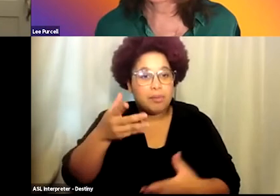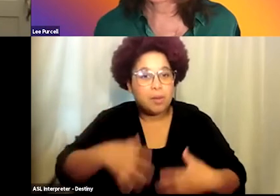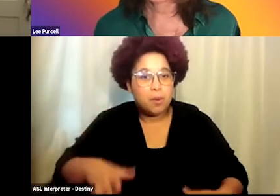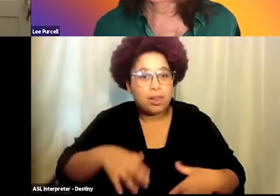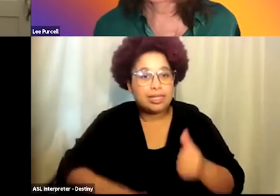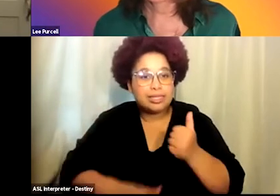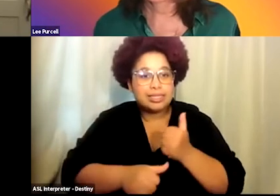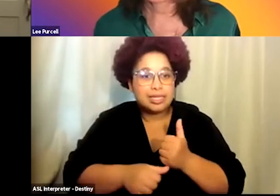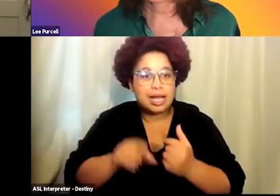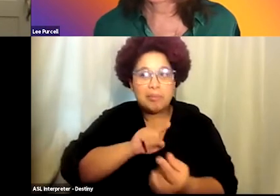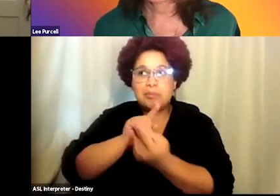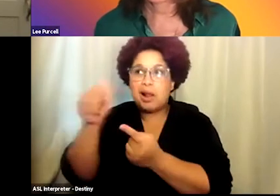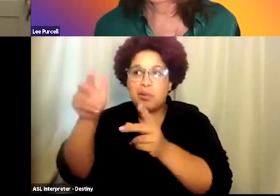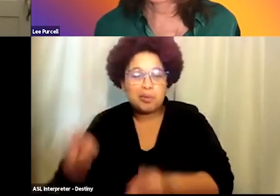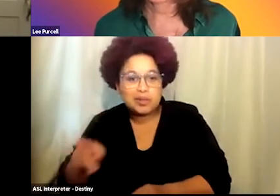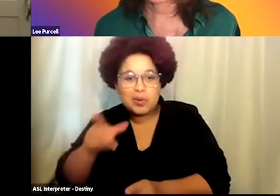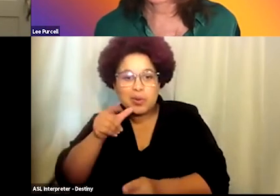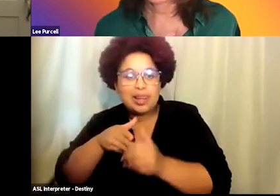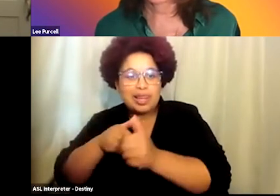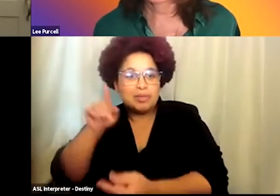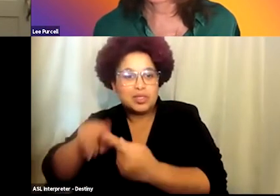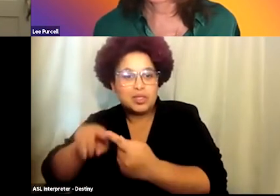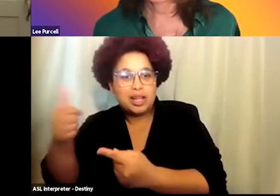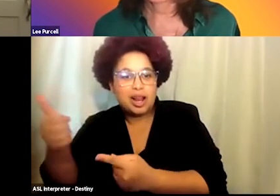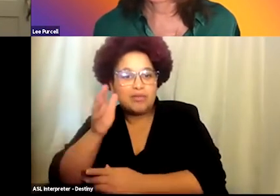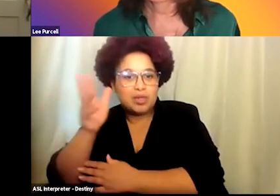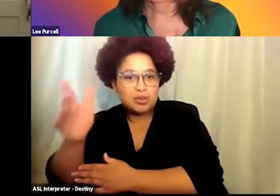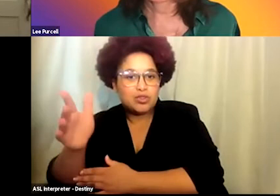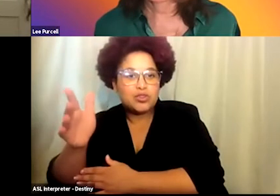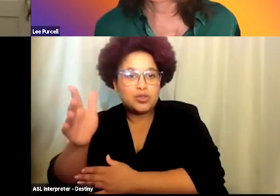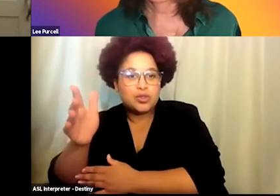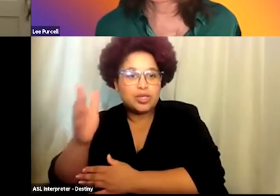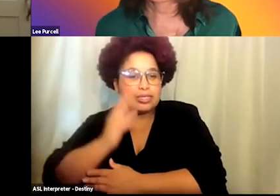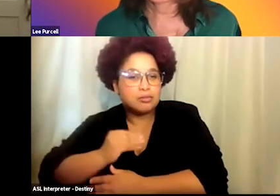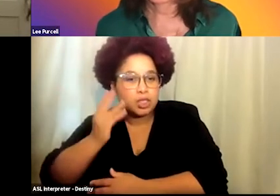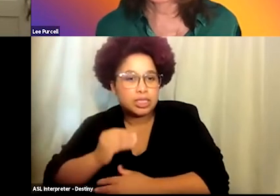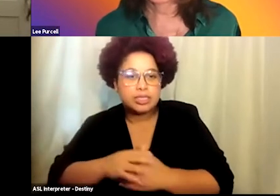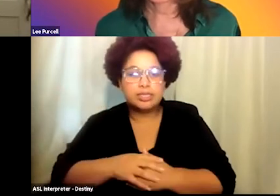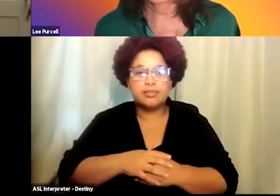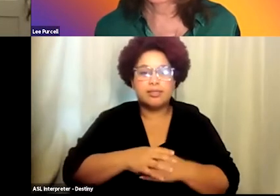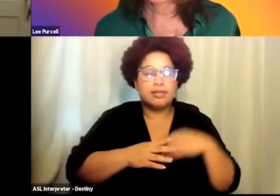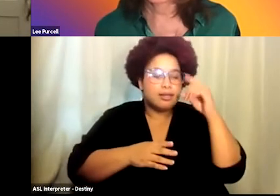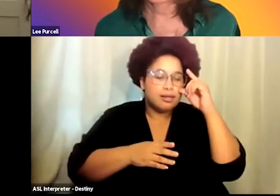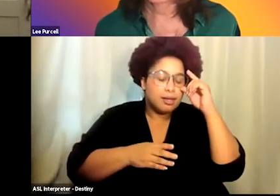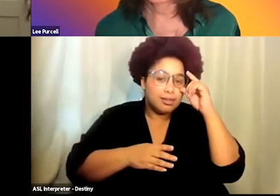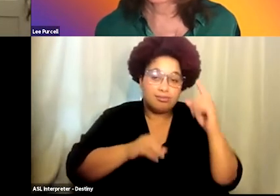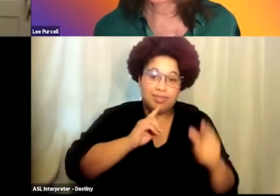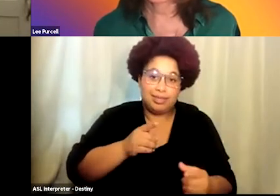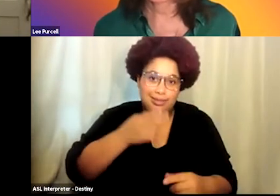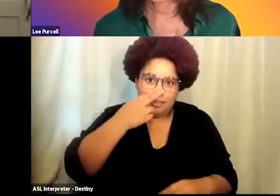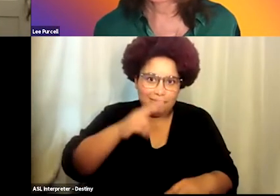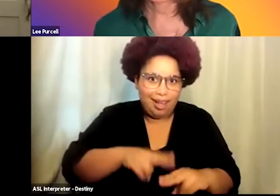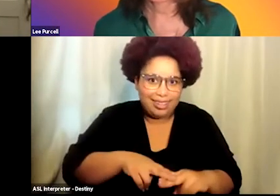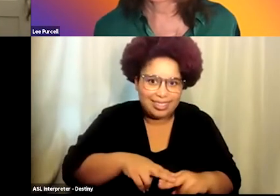assistant, I met somebody else that led me into another future experience. And that's almost fun, to